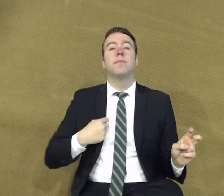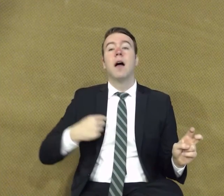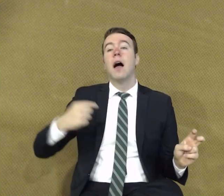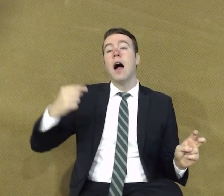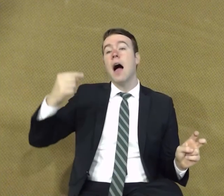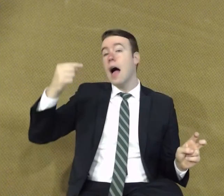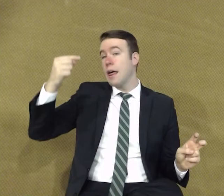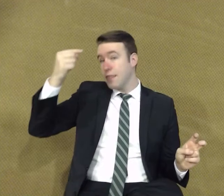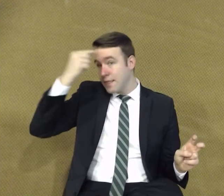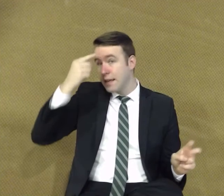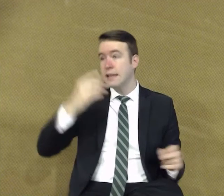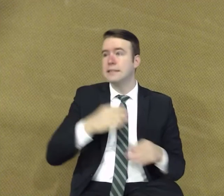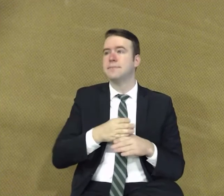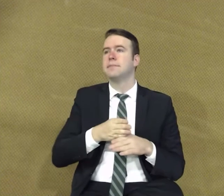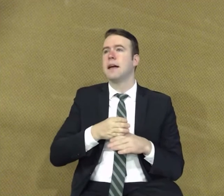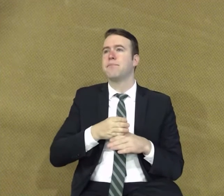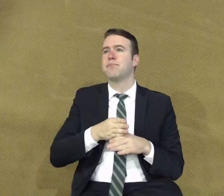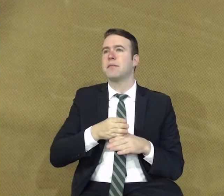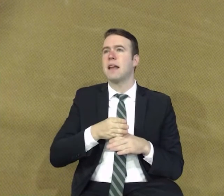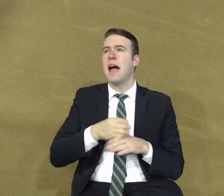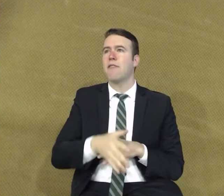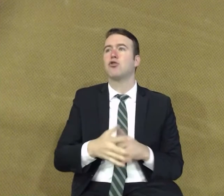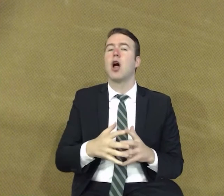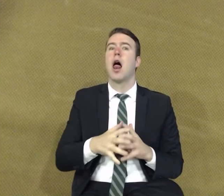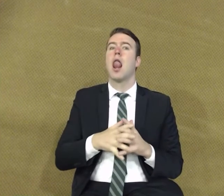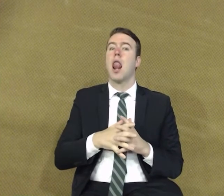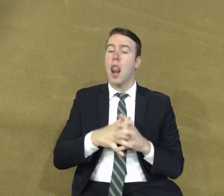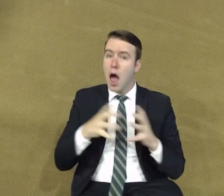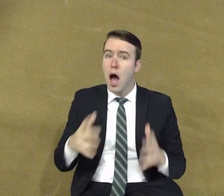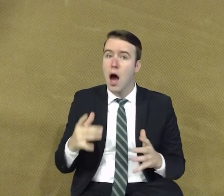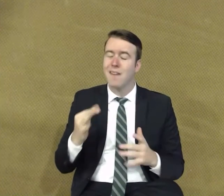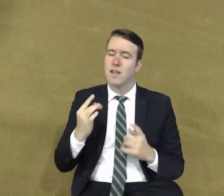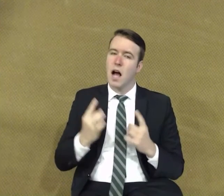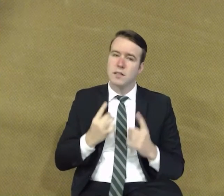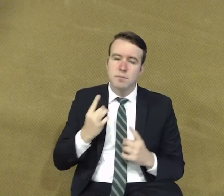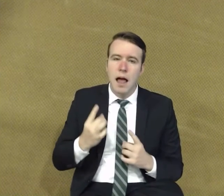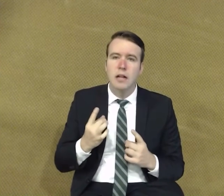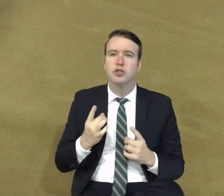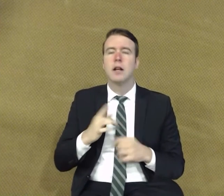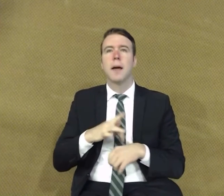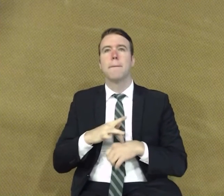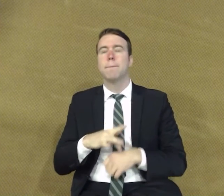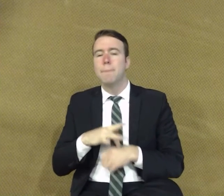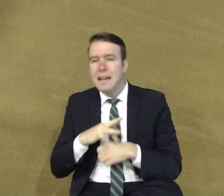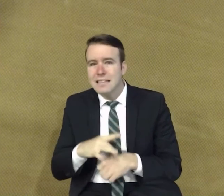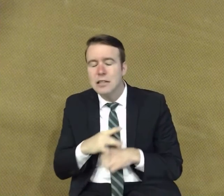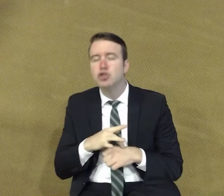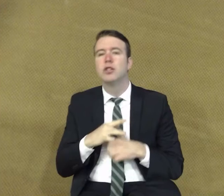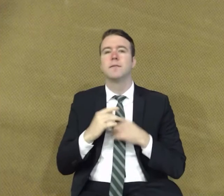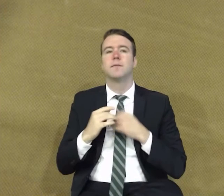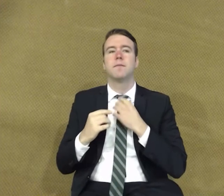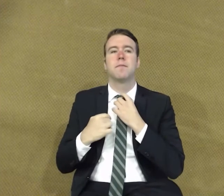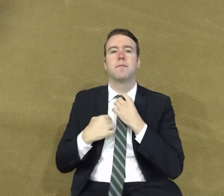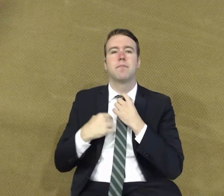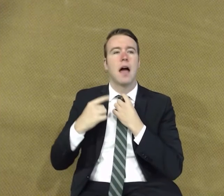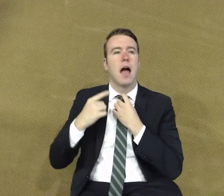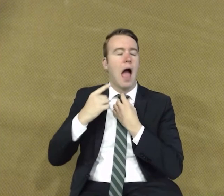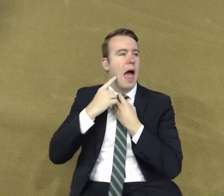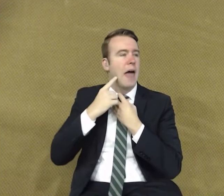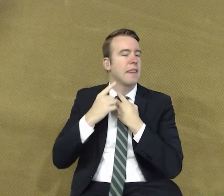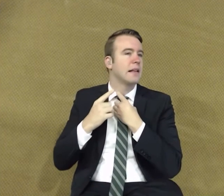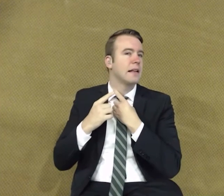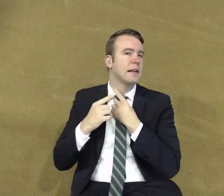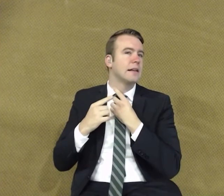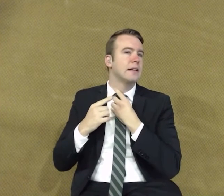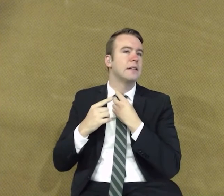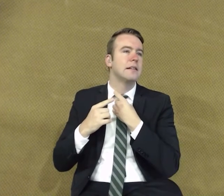is, after considerable contemplation and meditation about this, I think probably